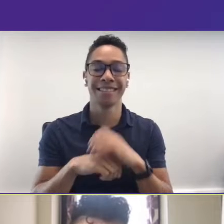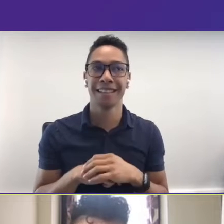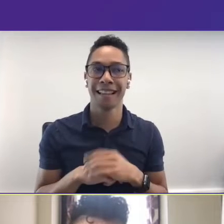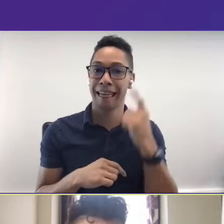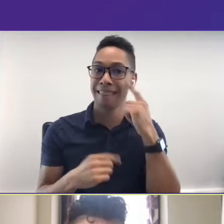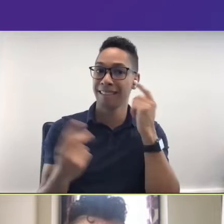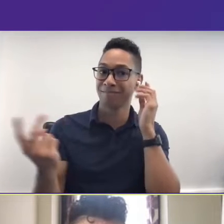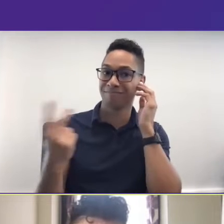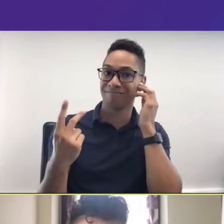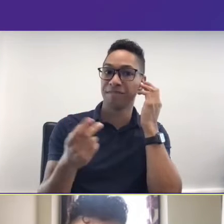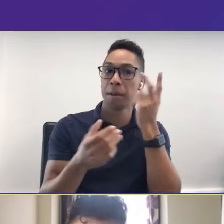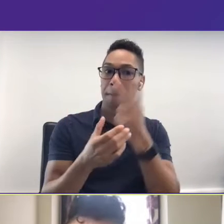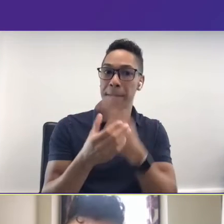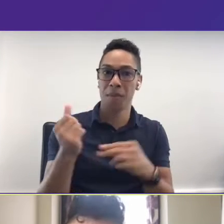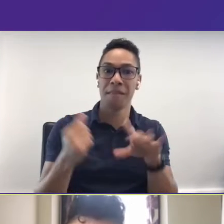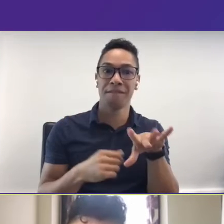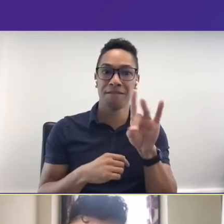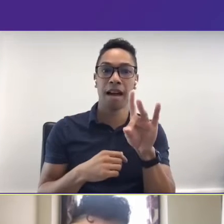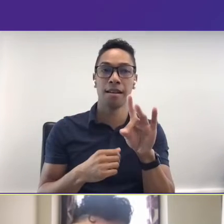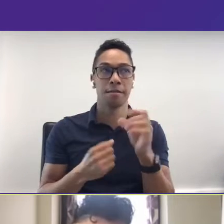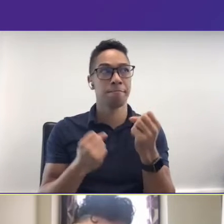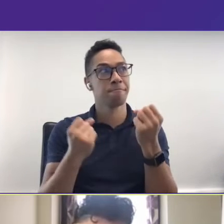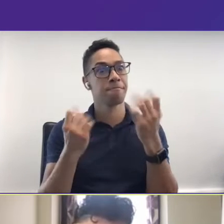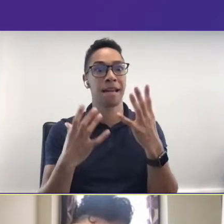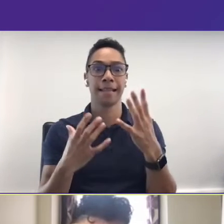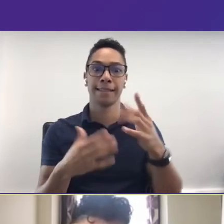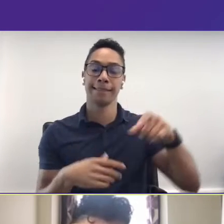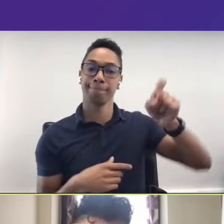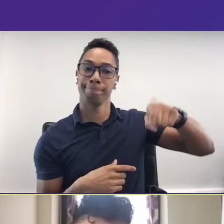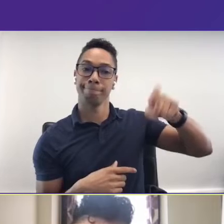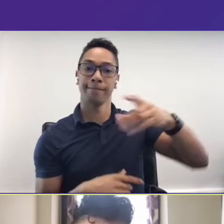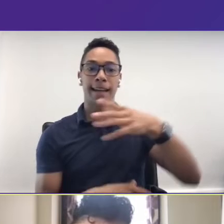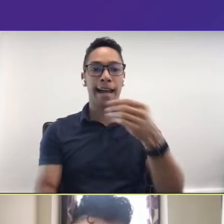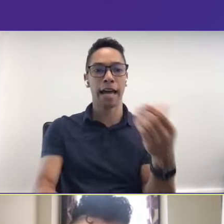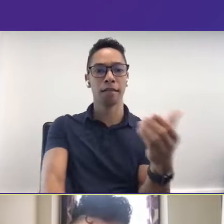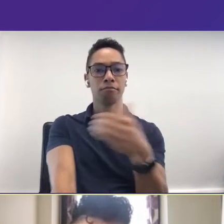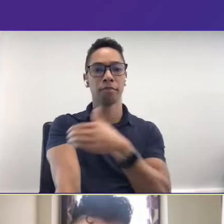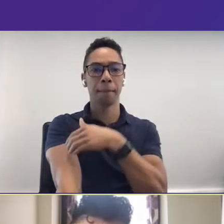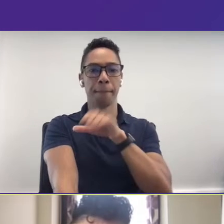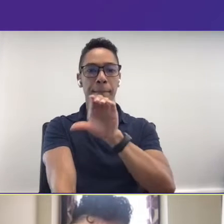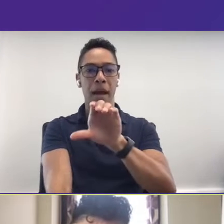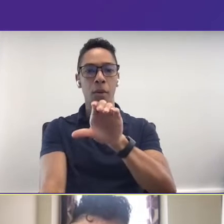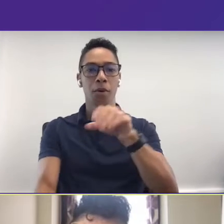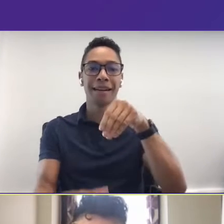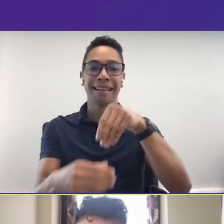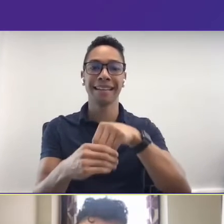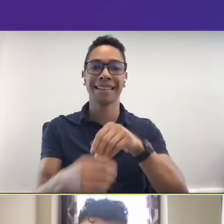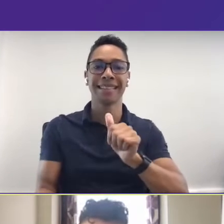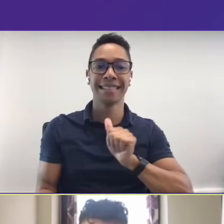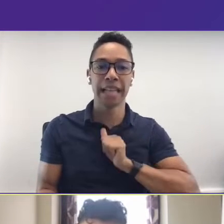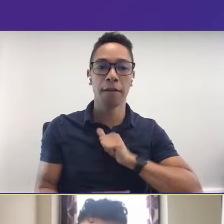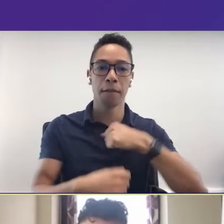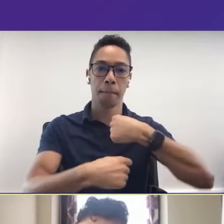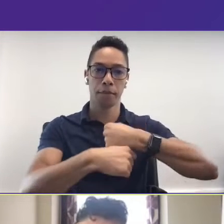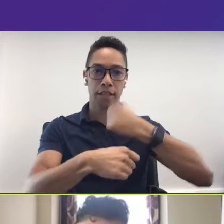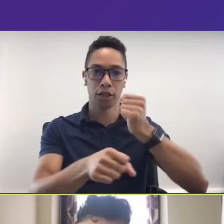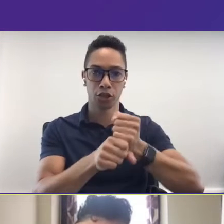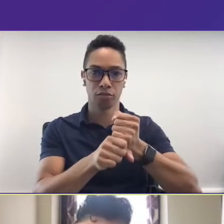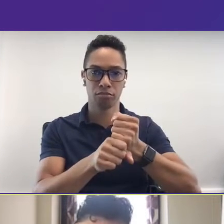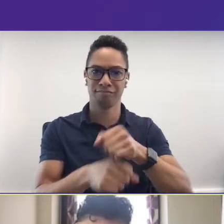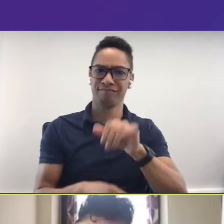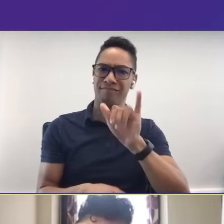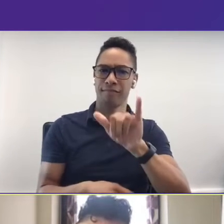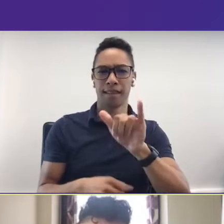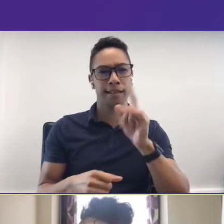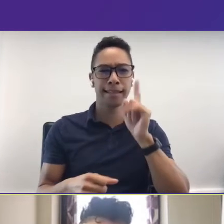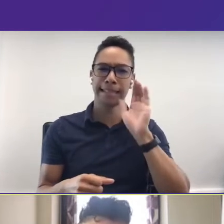us have found a lot of kind of necessity and also empowerment in self-production. That's what I always say. It's like kind of a push and